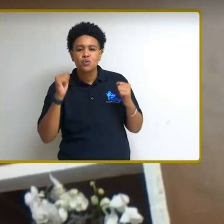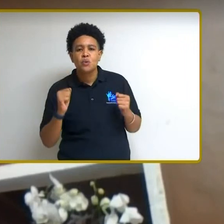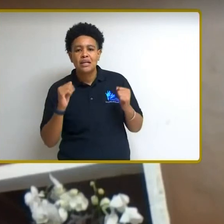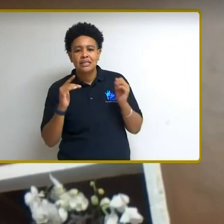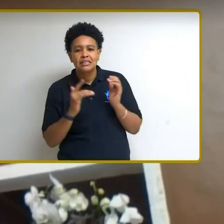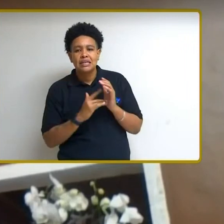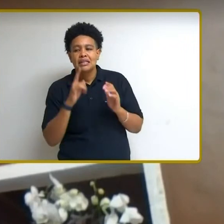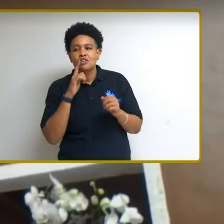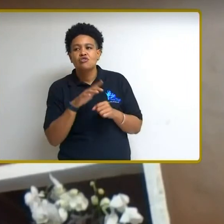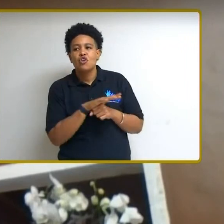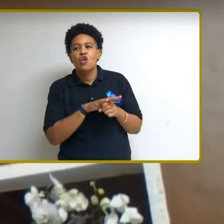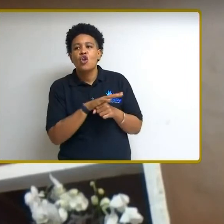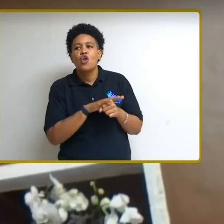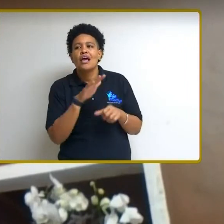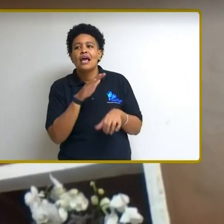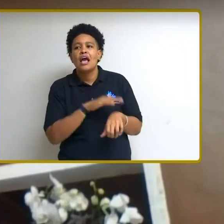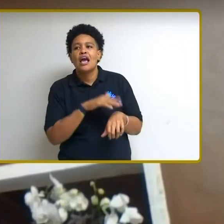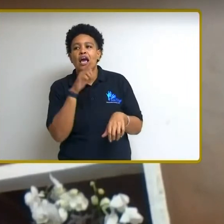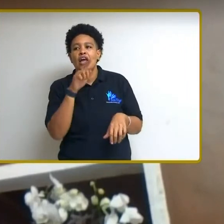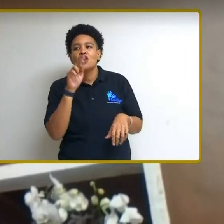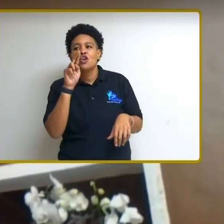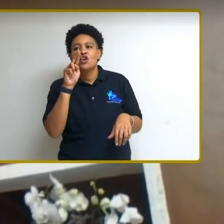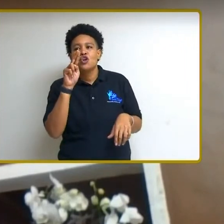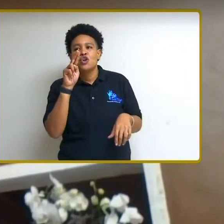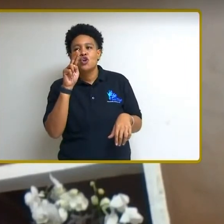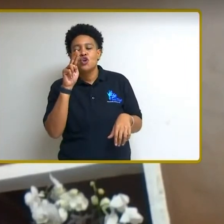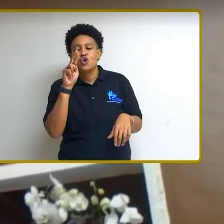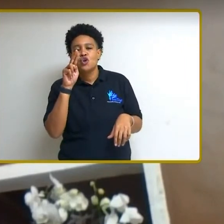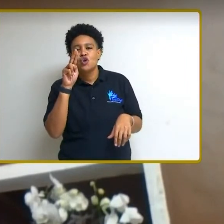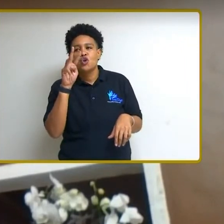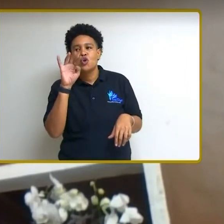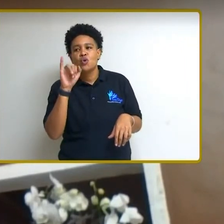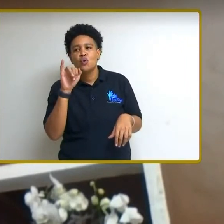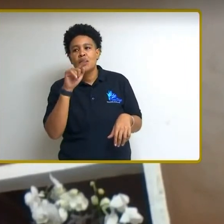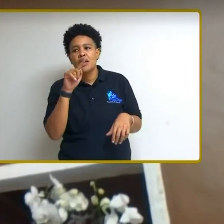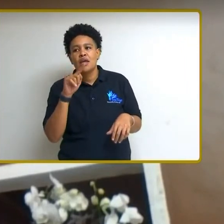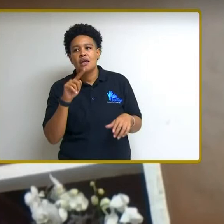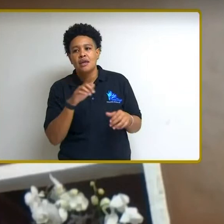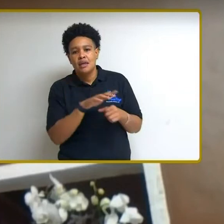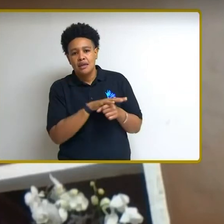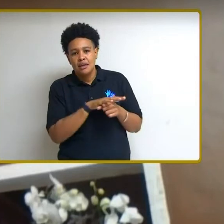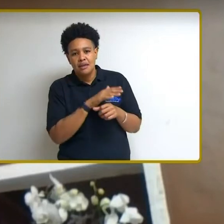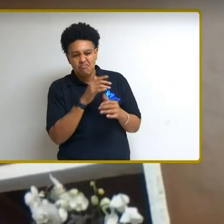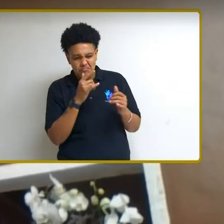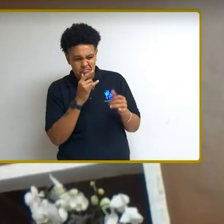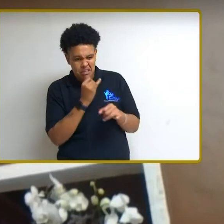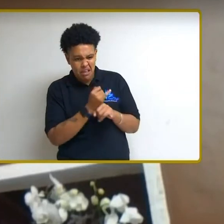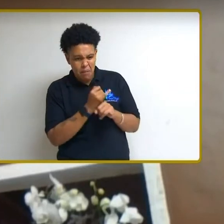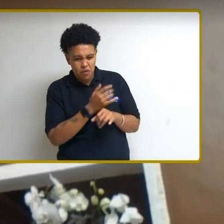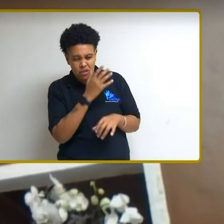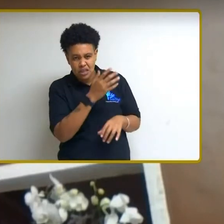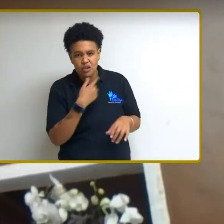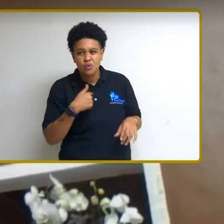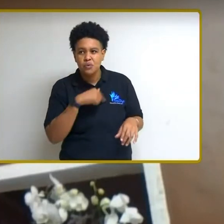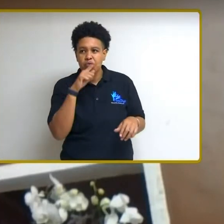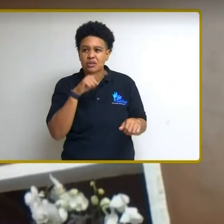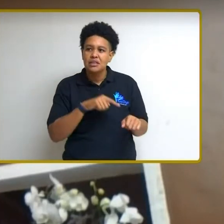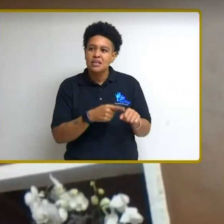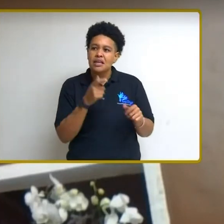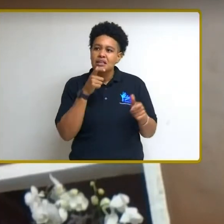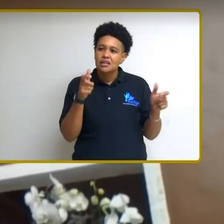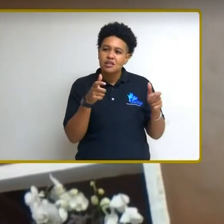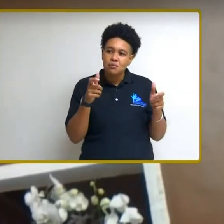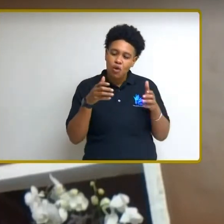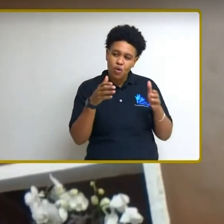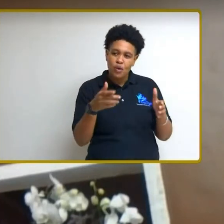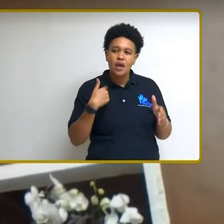Center located on the University of the West Indies compound. So we have started in a small